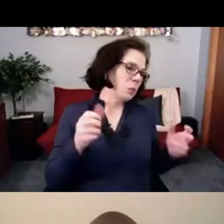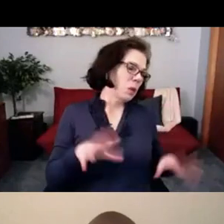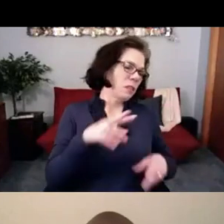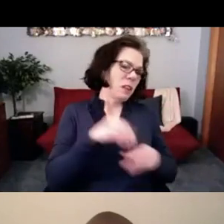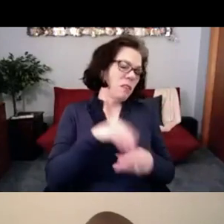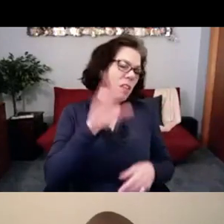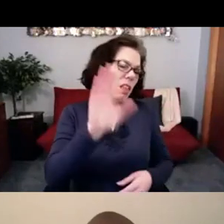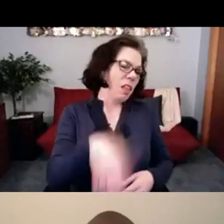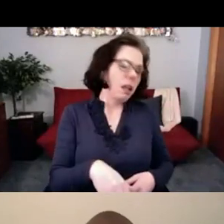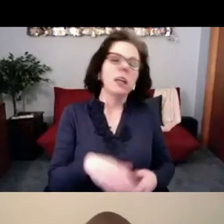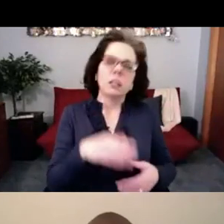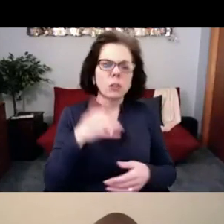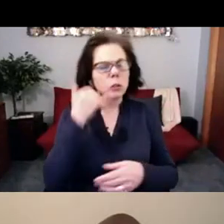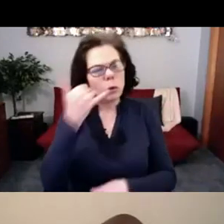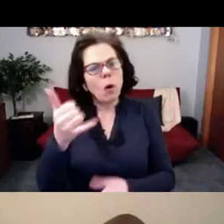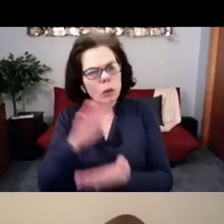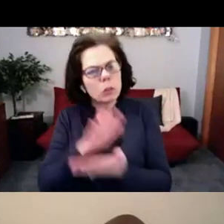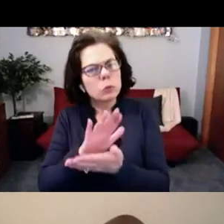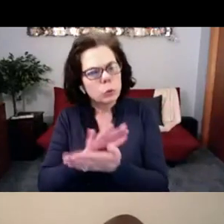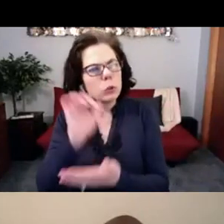you in reconnecting or engaging your child.